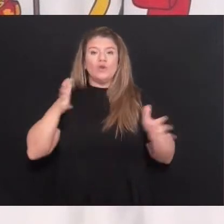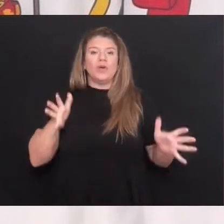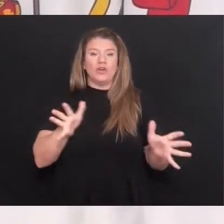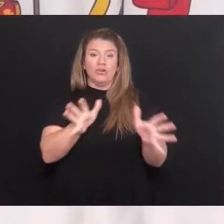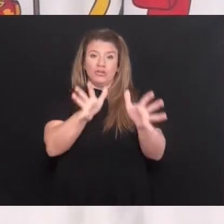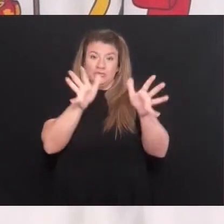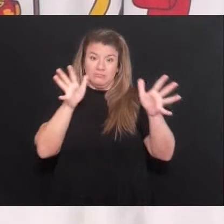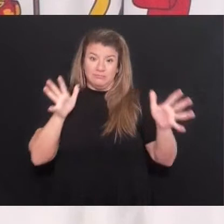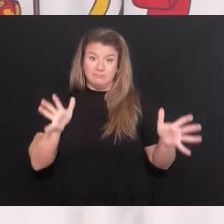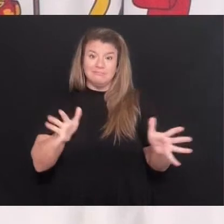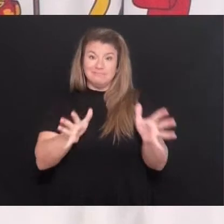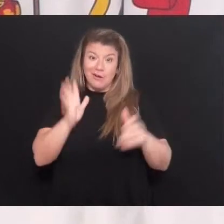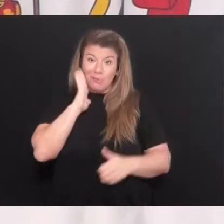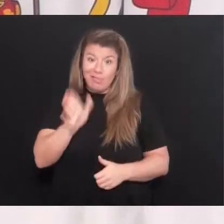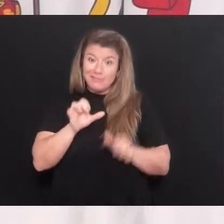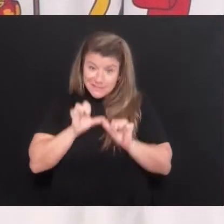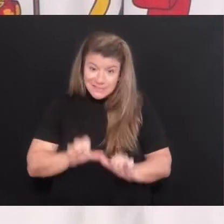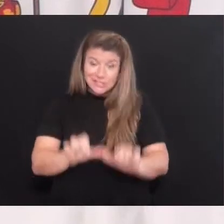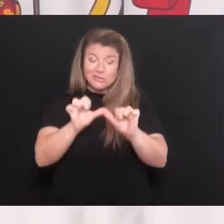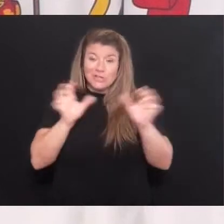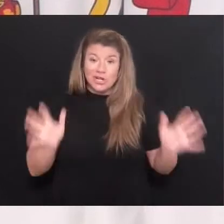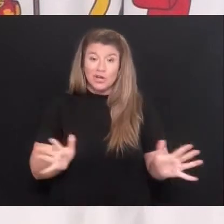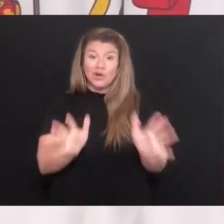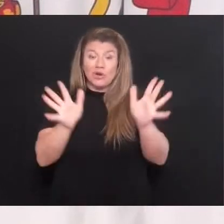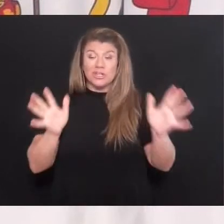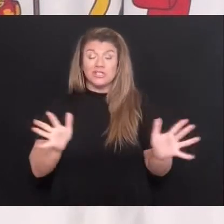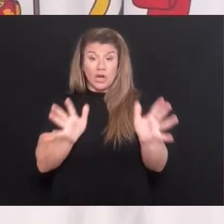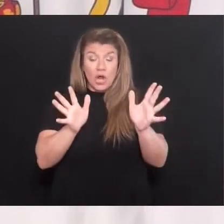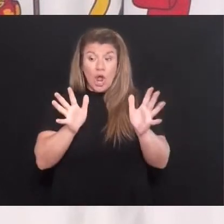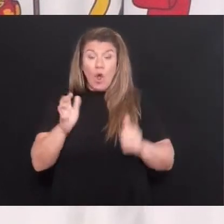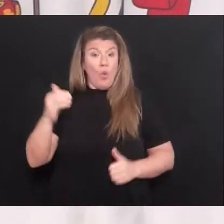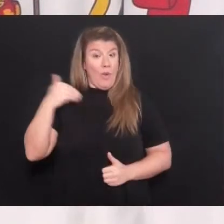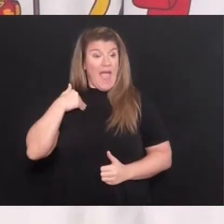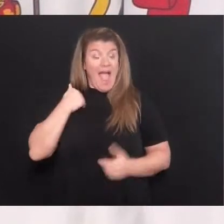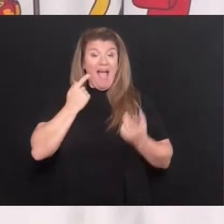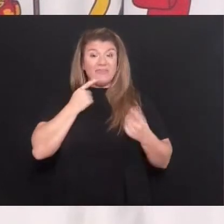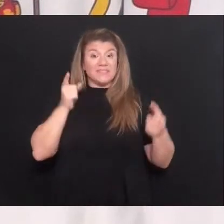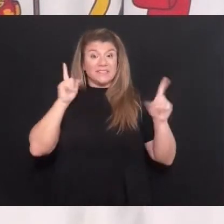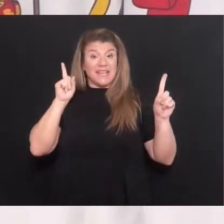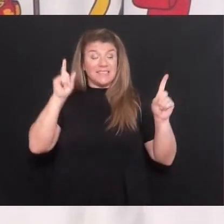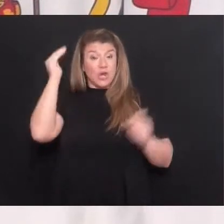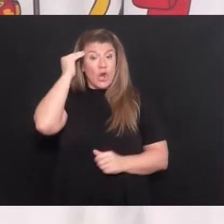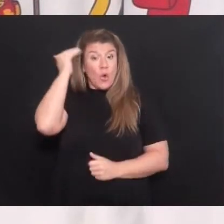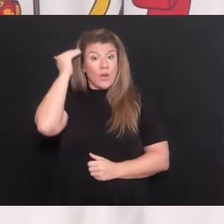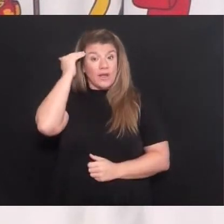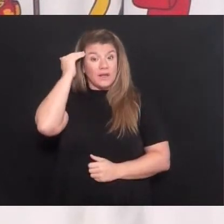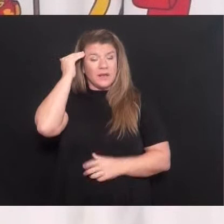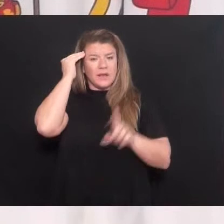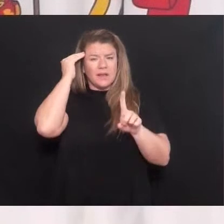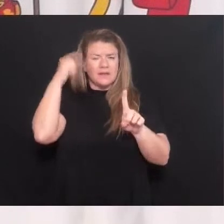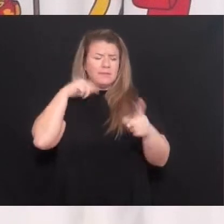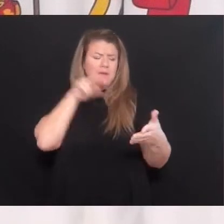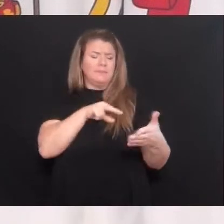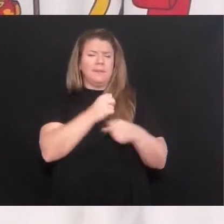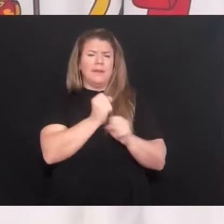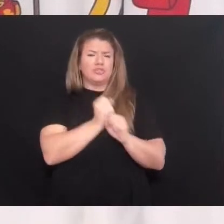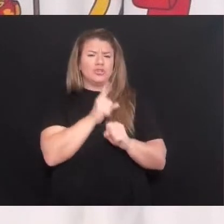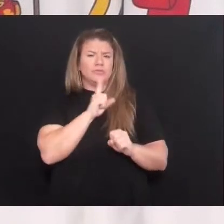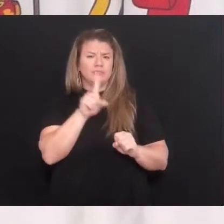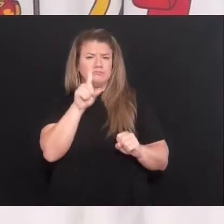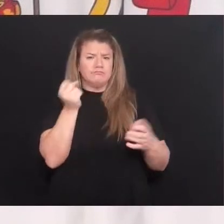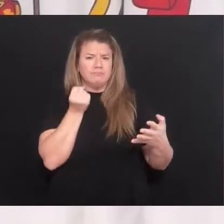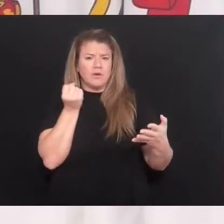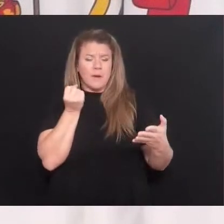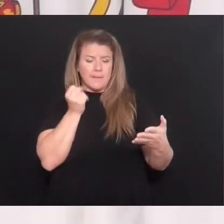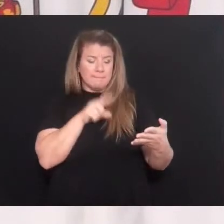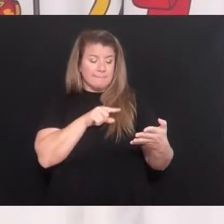you. We absolutely are having successes in the fact that, and let me just double check here,